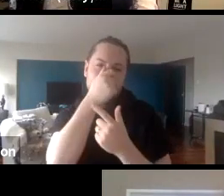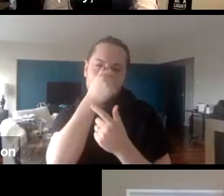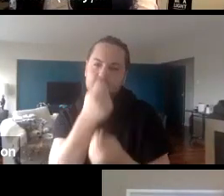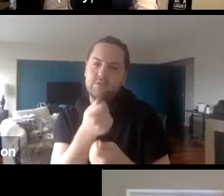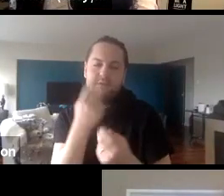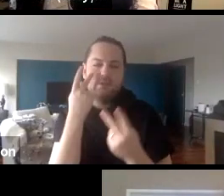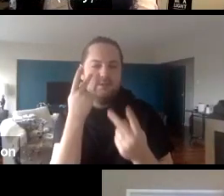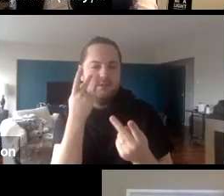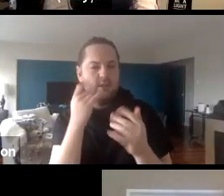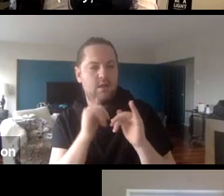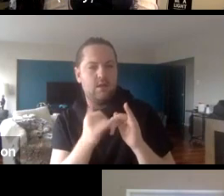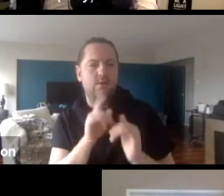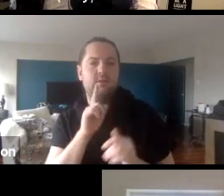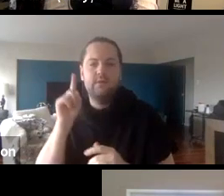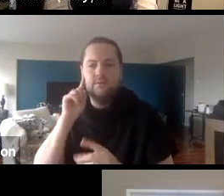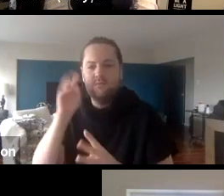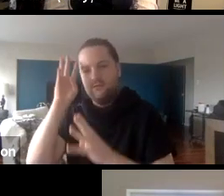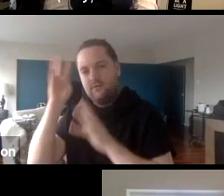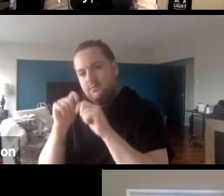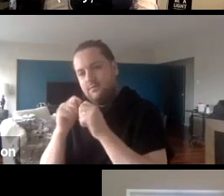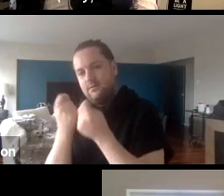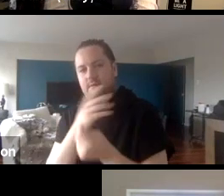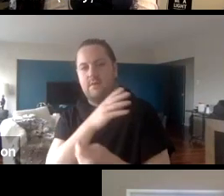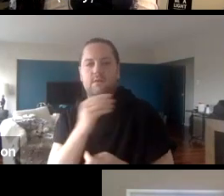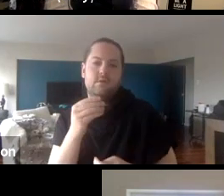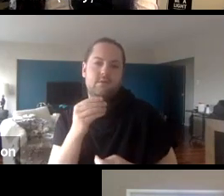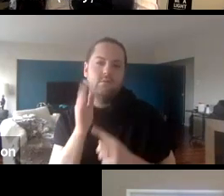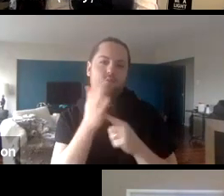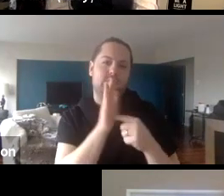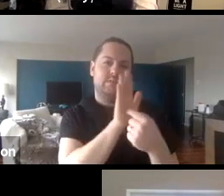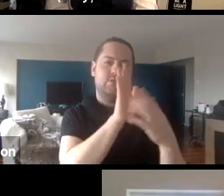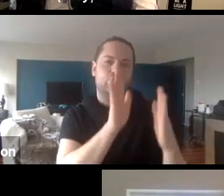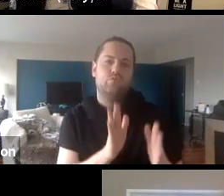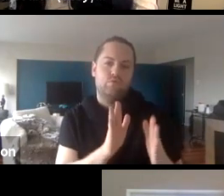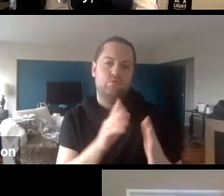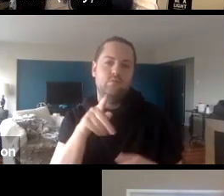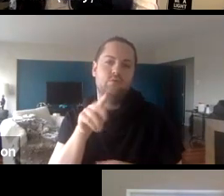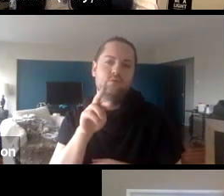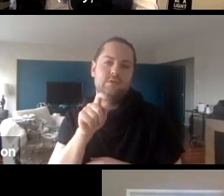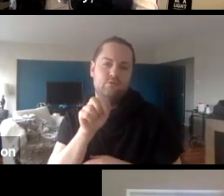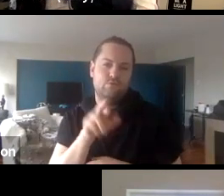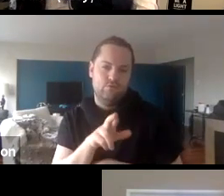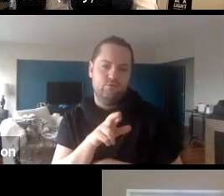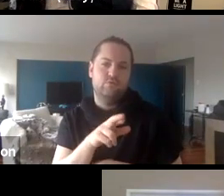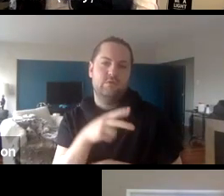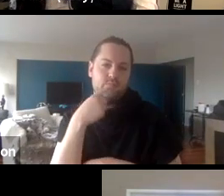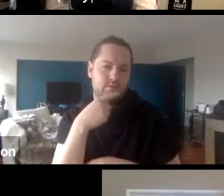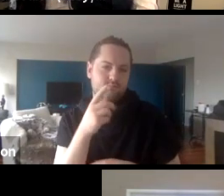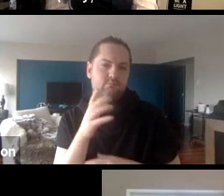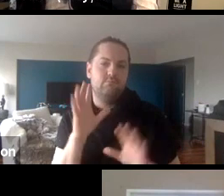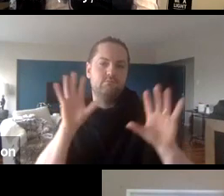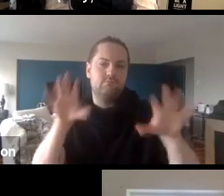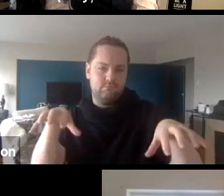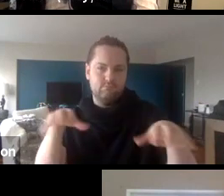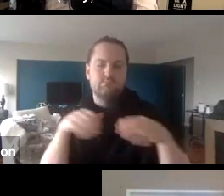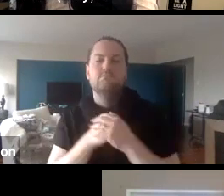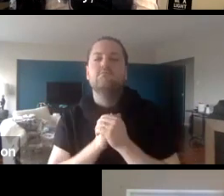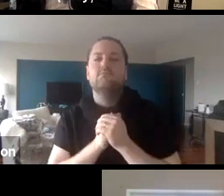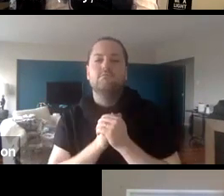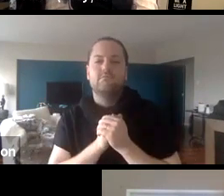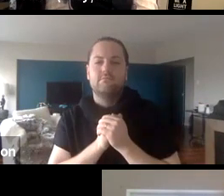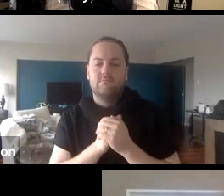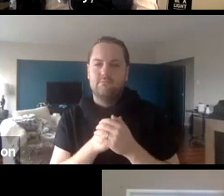as our drama team worked together, I made sure that we provided an interpreter that could understand both. So again, looking